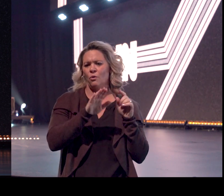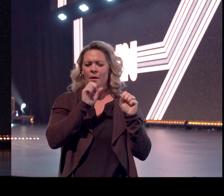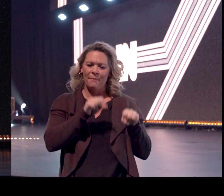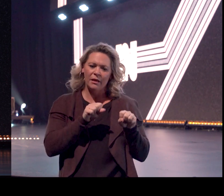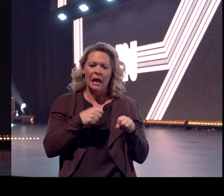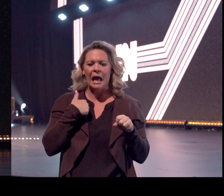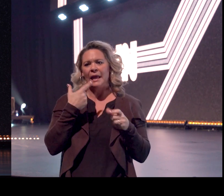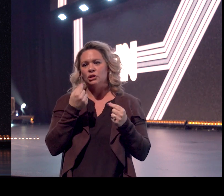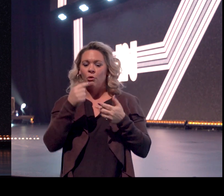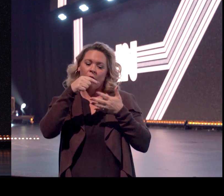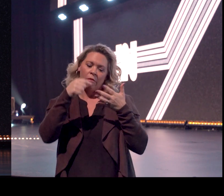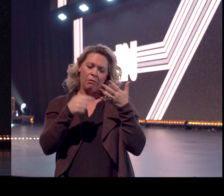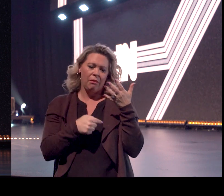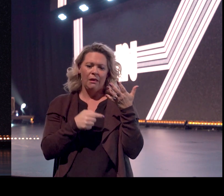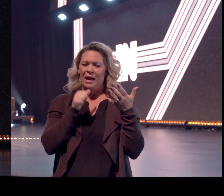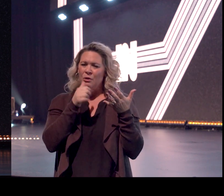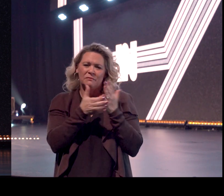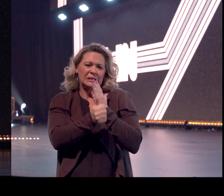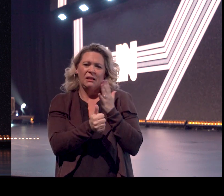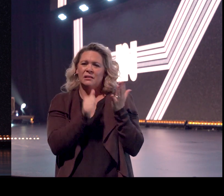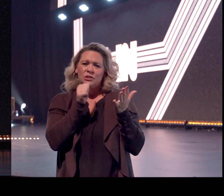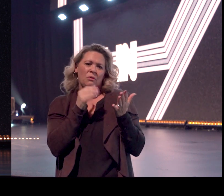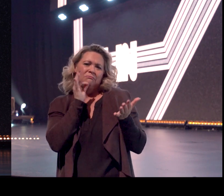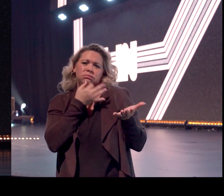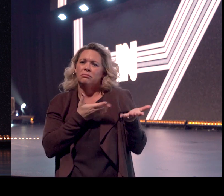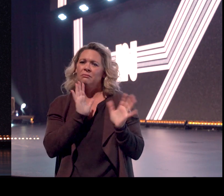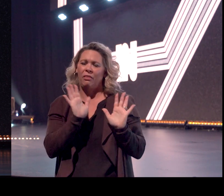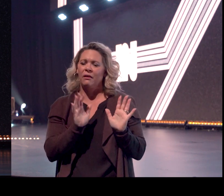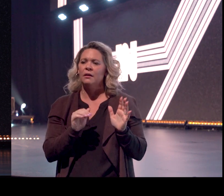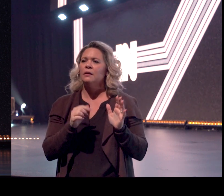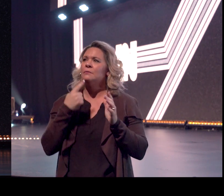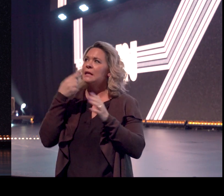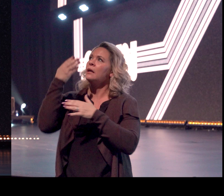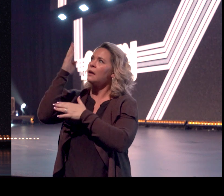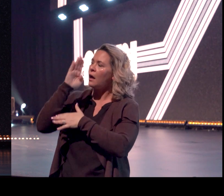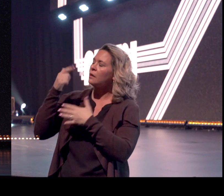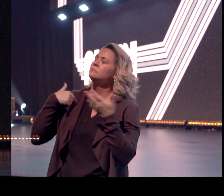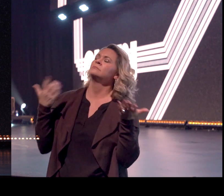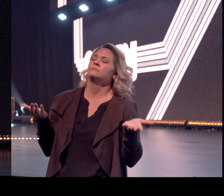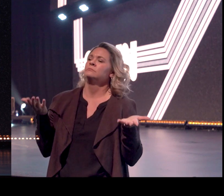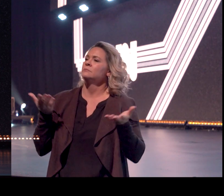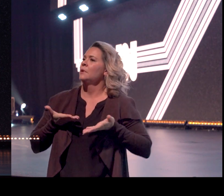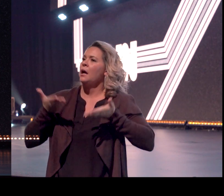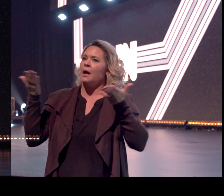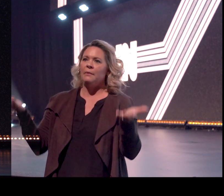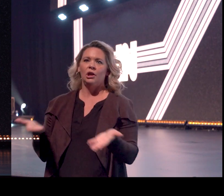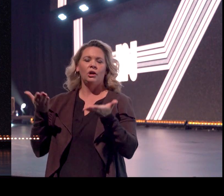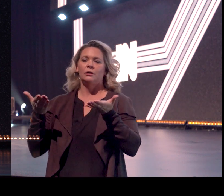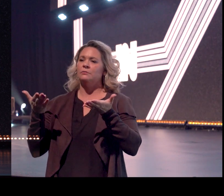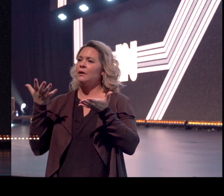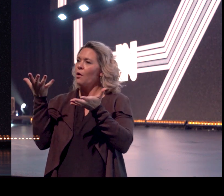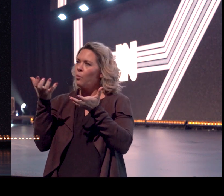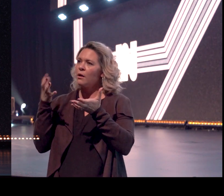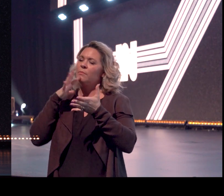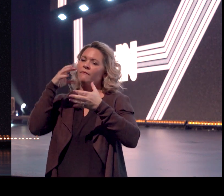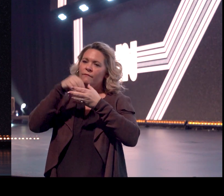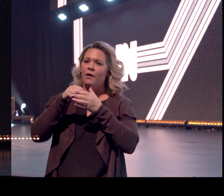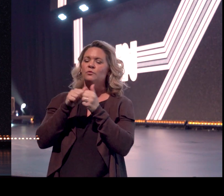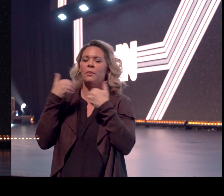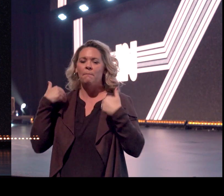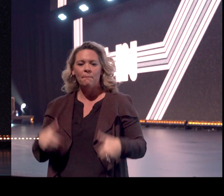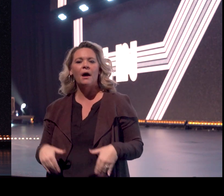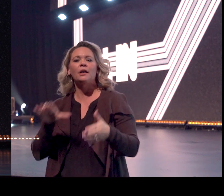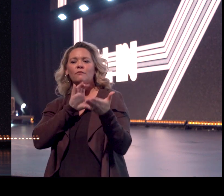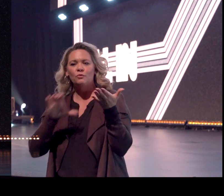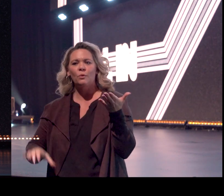worrying about your abilities. Oh, I don't know what I do. I'm not qualified around here. Just say, God, I'm available. I want to be a part of the